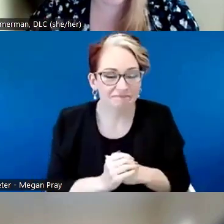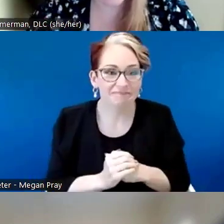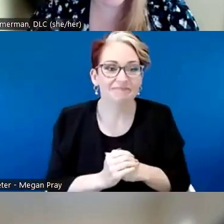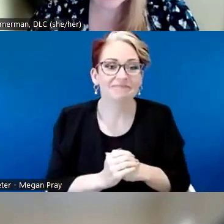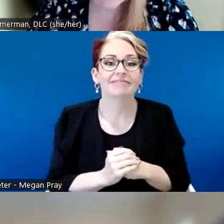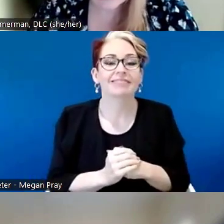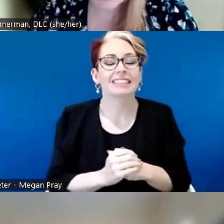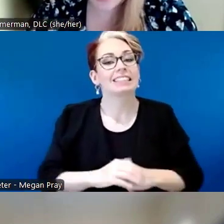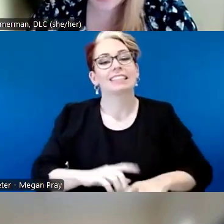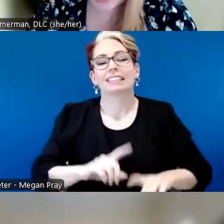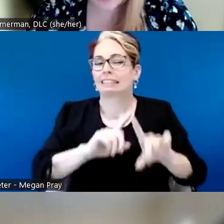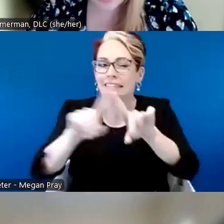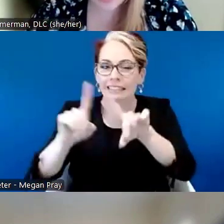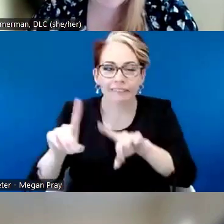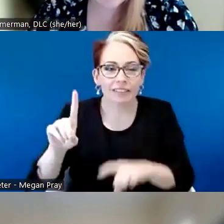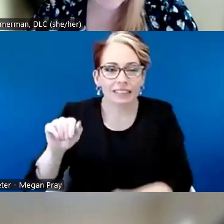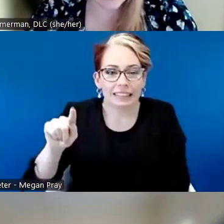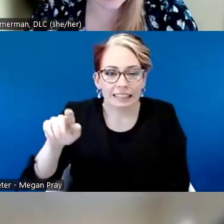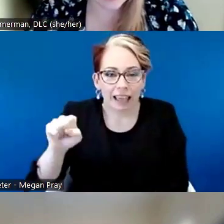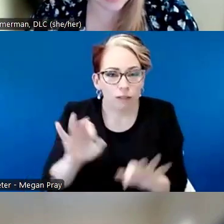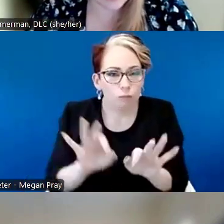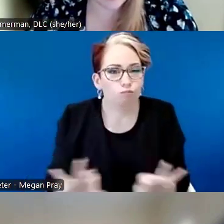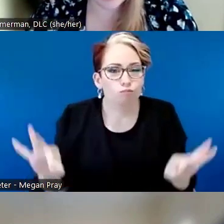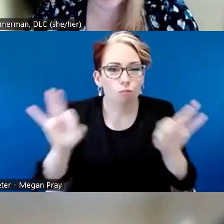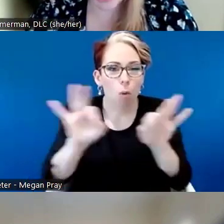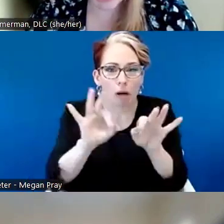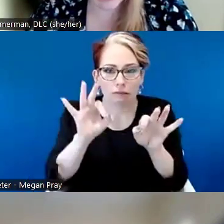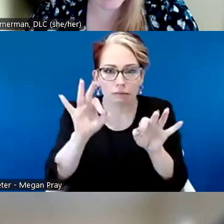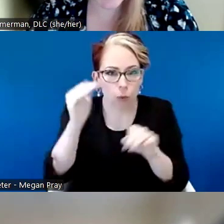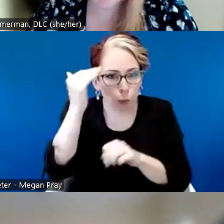different important dates to know about. I get a